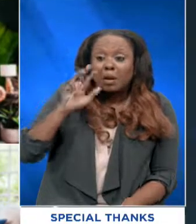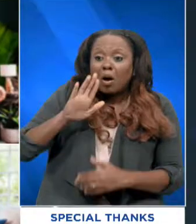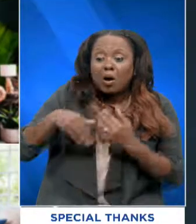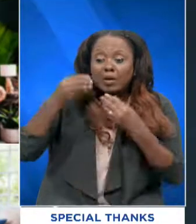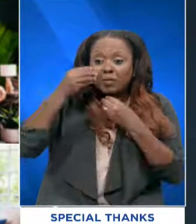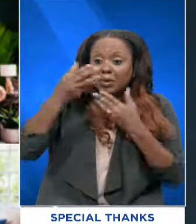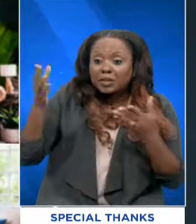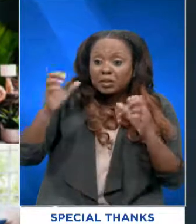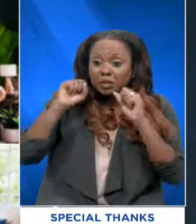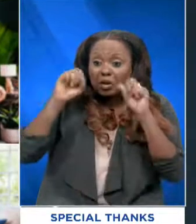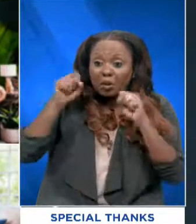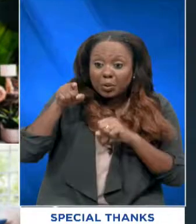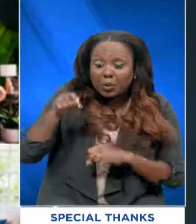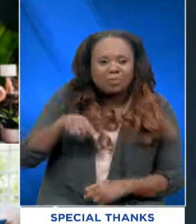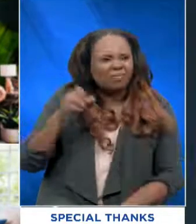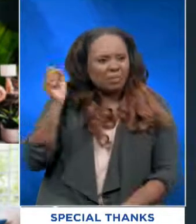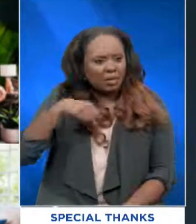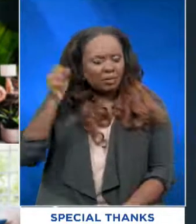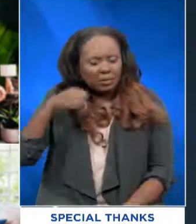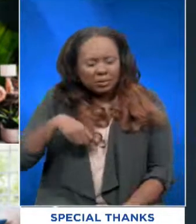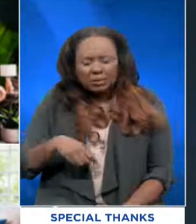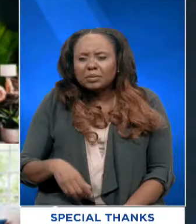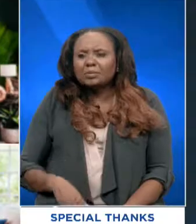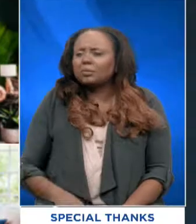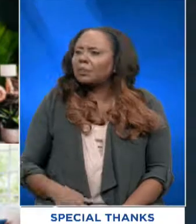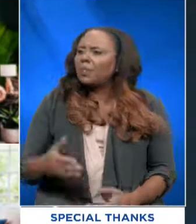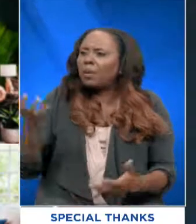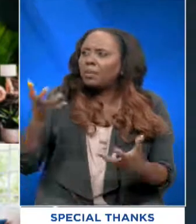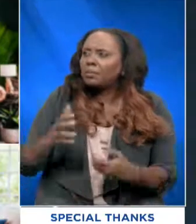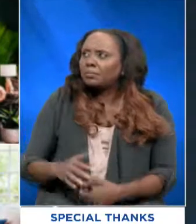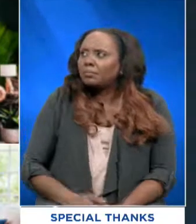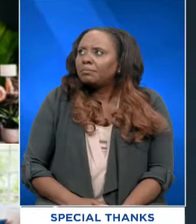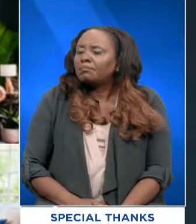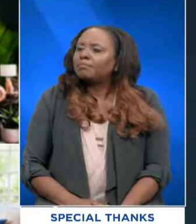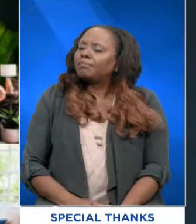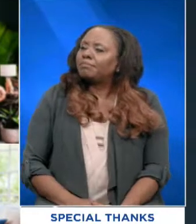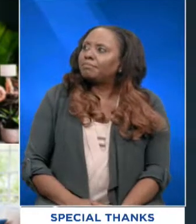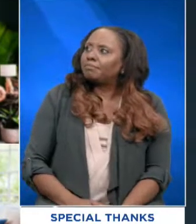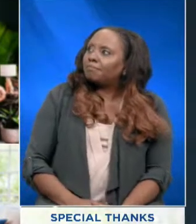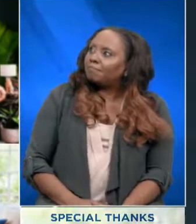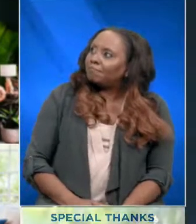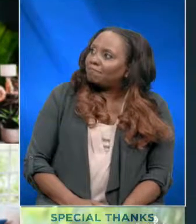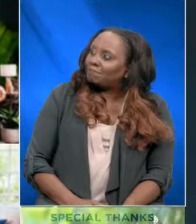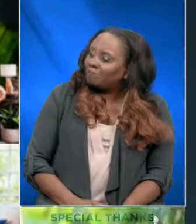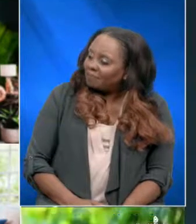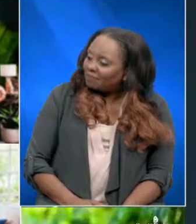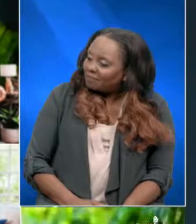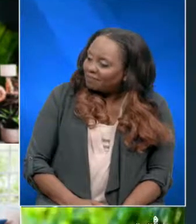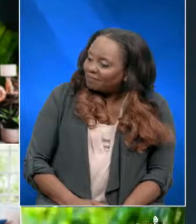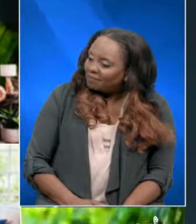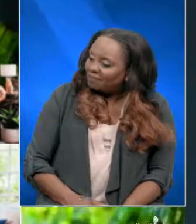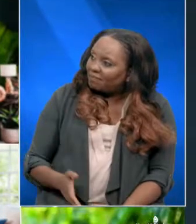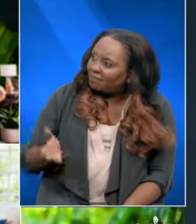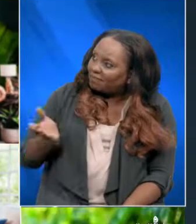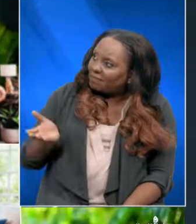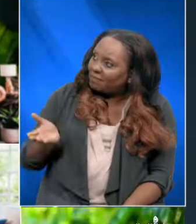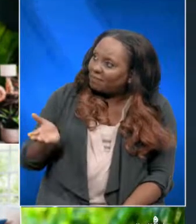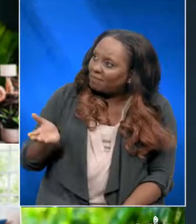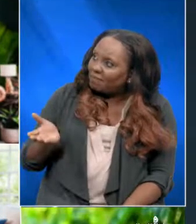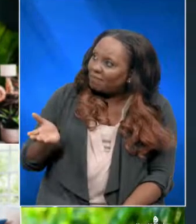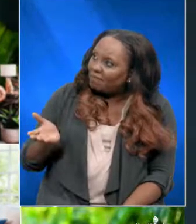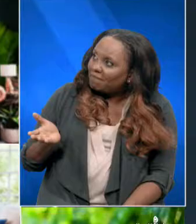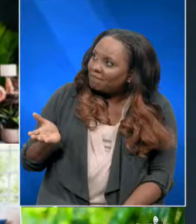Yeah. What's your eye opener? My eye opener, David, was early in her shopping